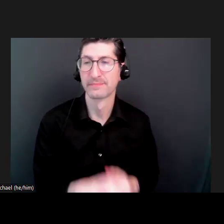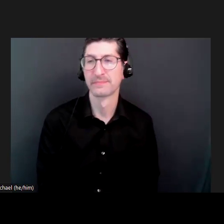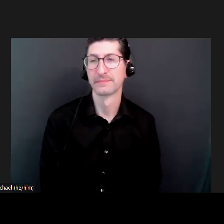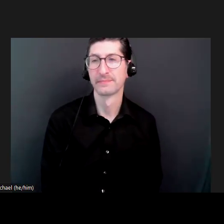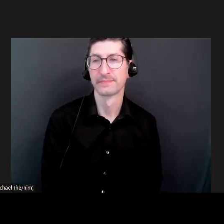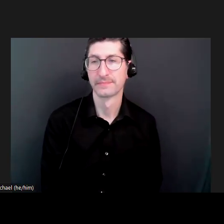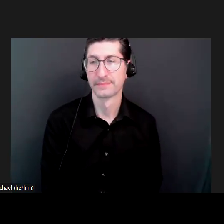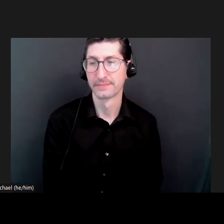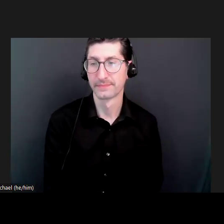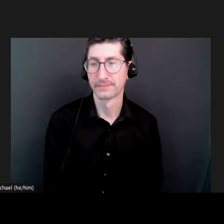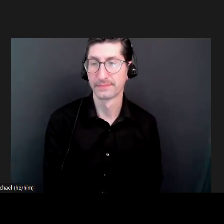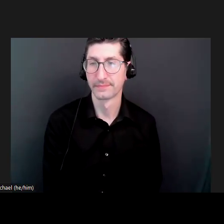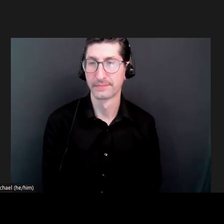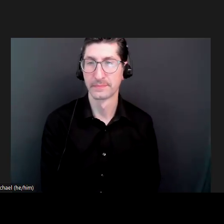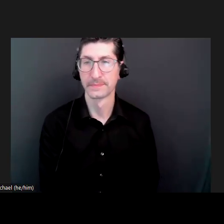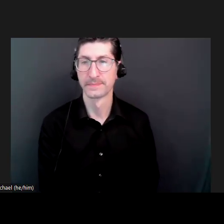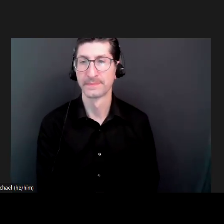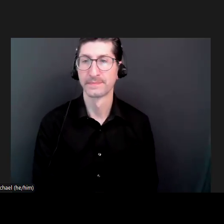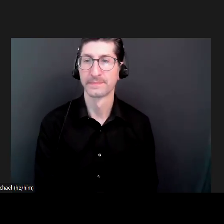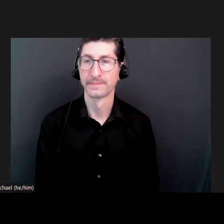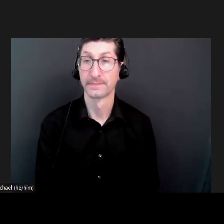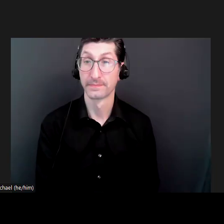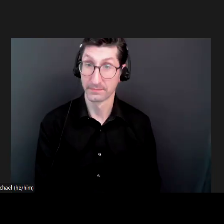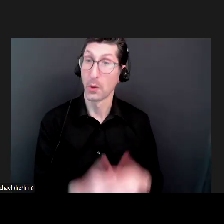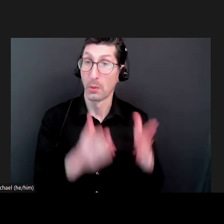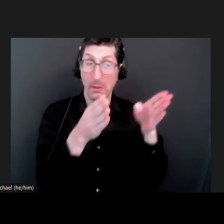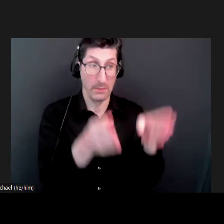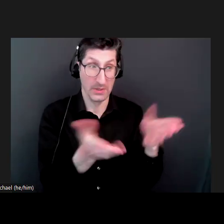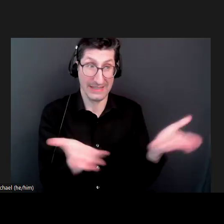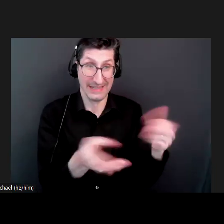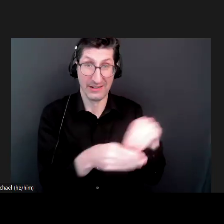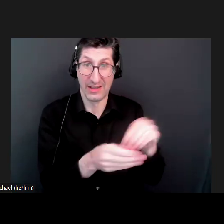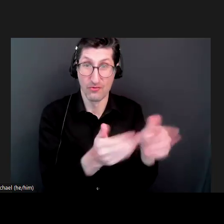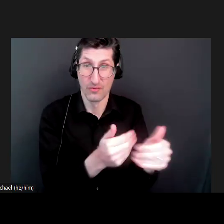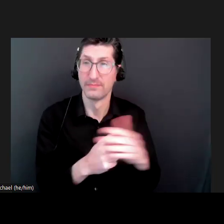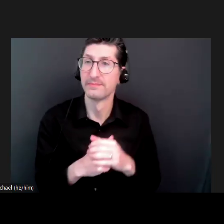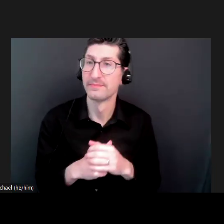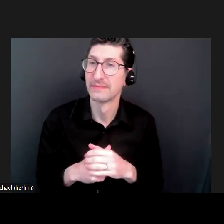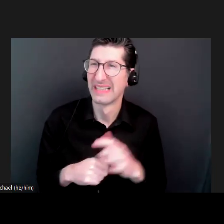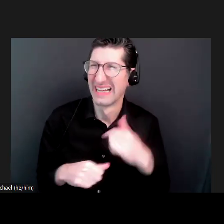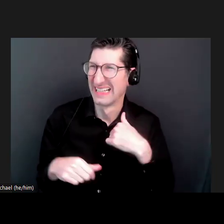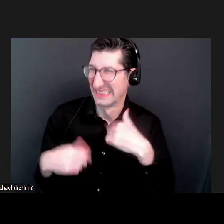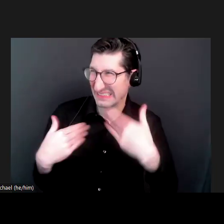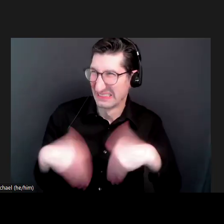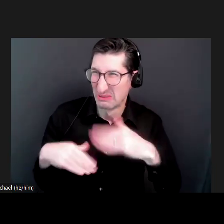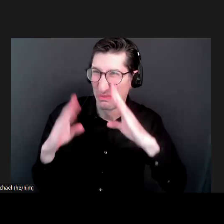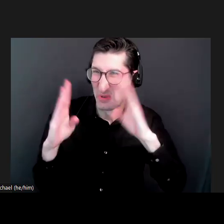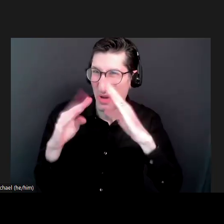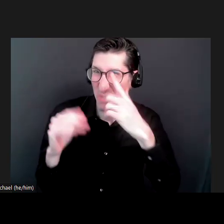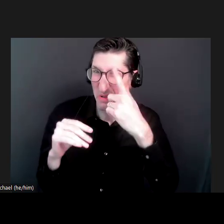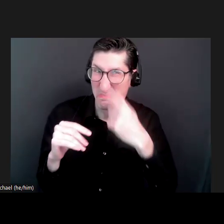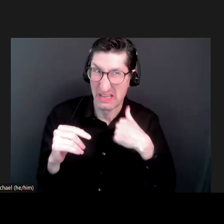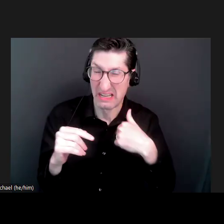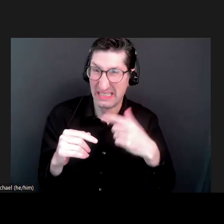And yes, we have somebody in person. Well, I'm in trouble because I planned on 3 minutes like the State